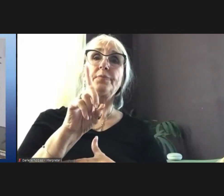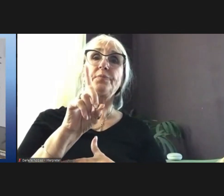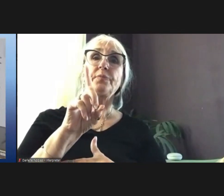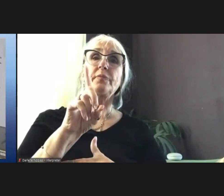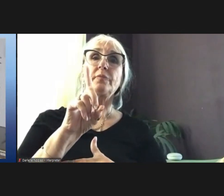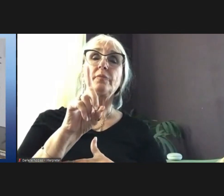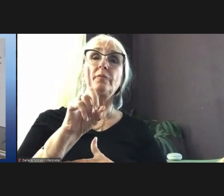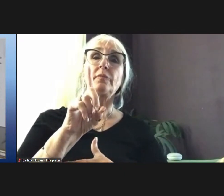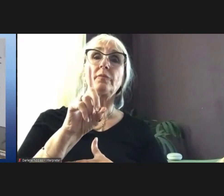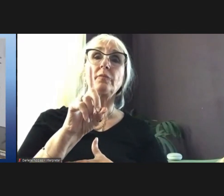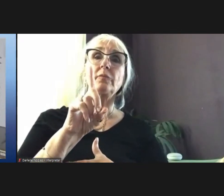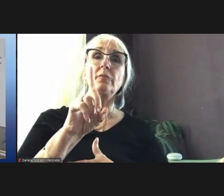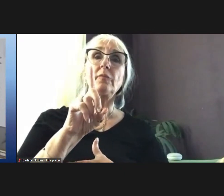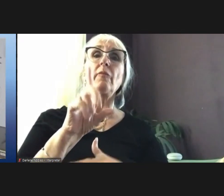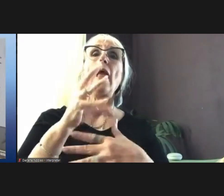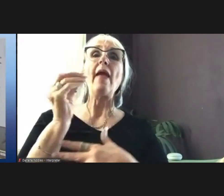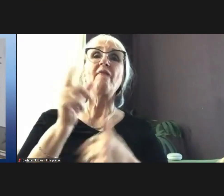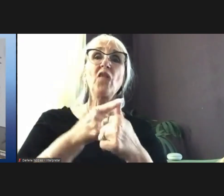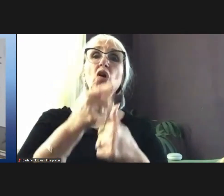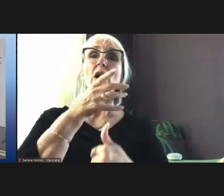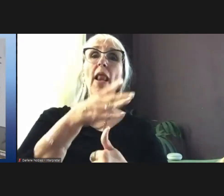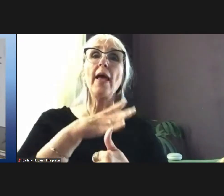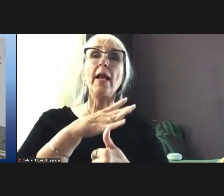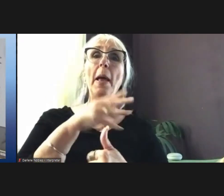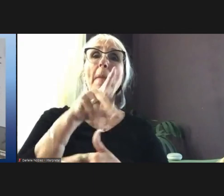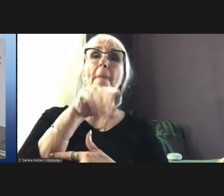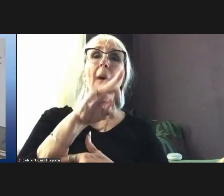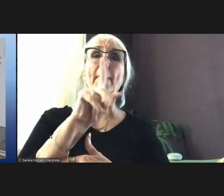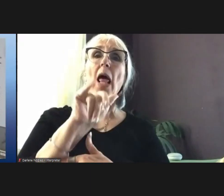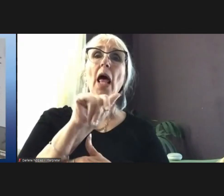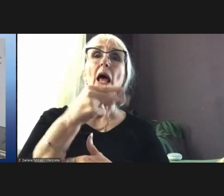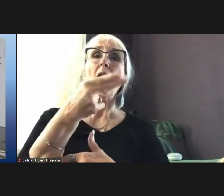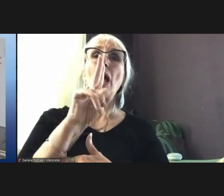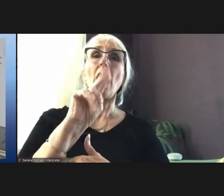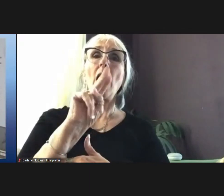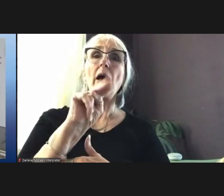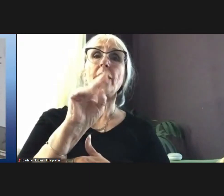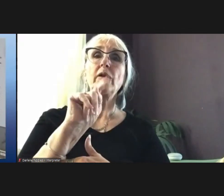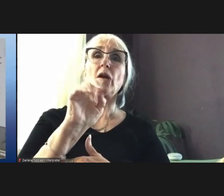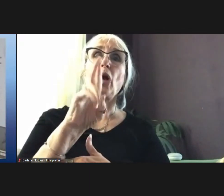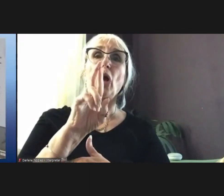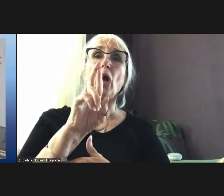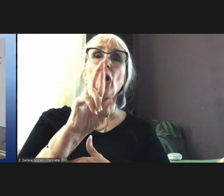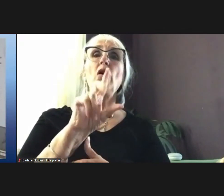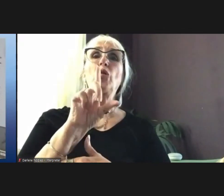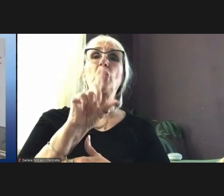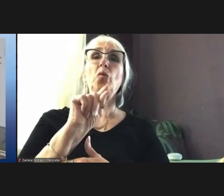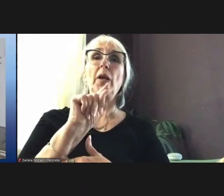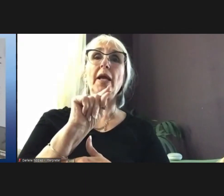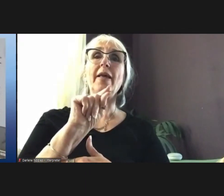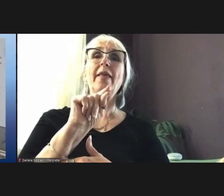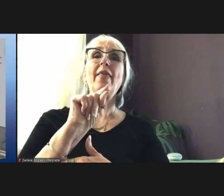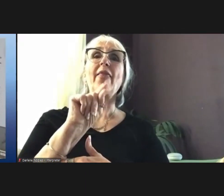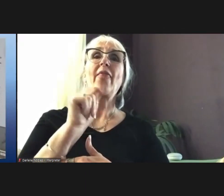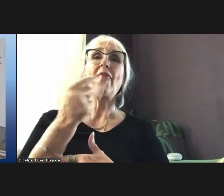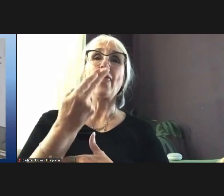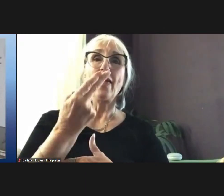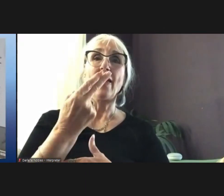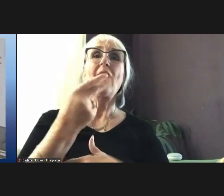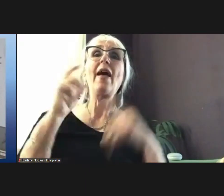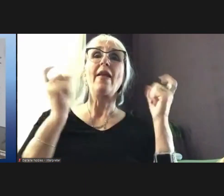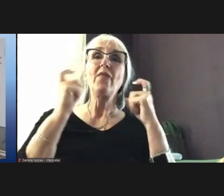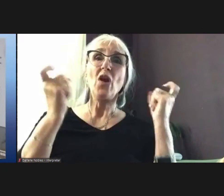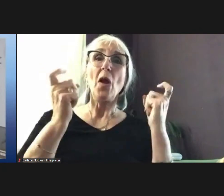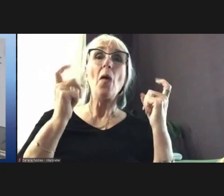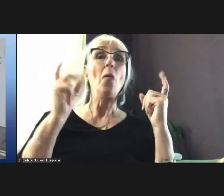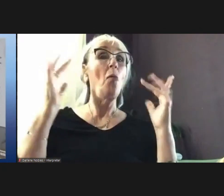And First Lady Pamela Hunter on their 20th pastoral anniversary at the Tolliver